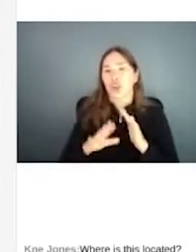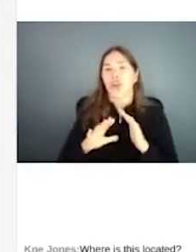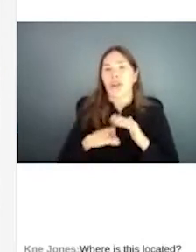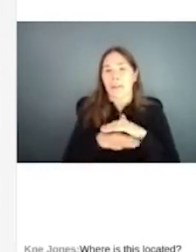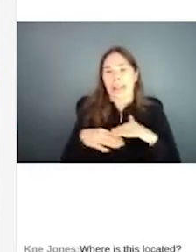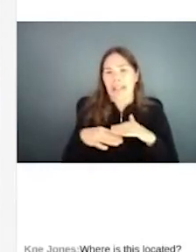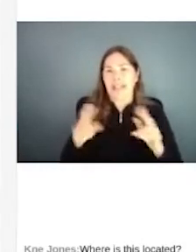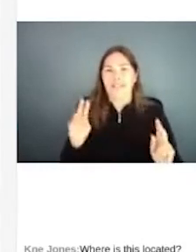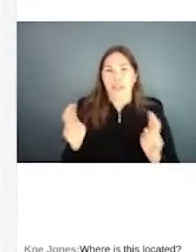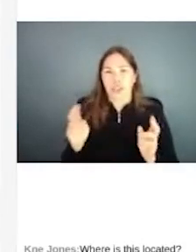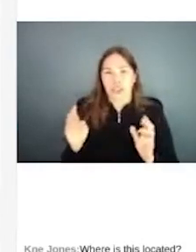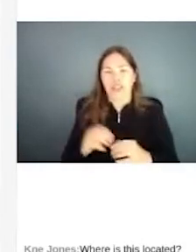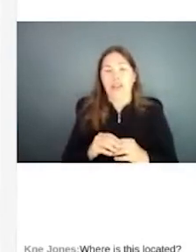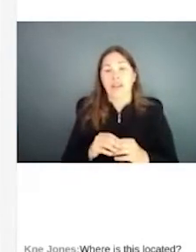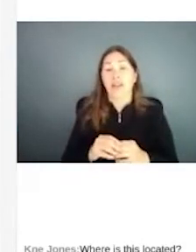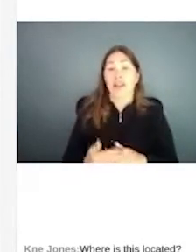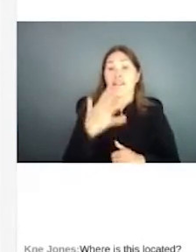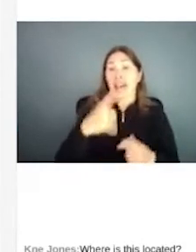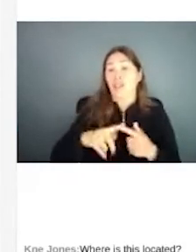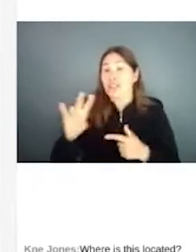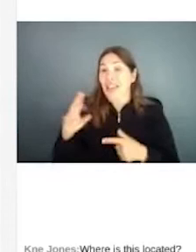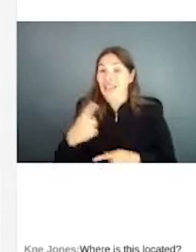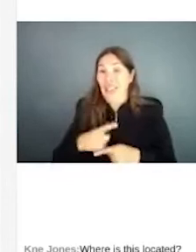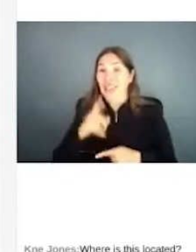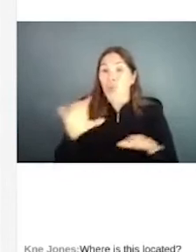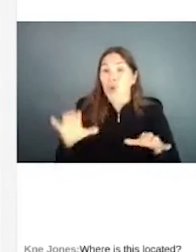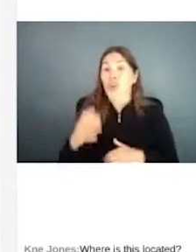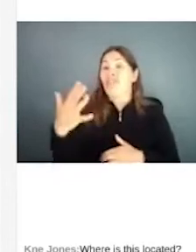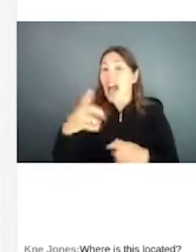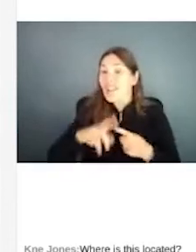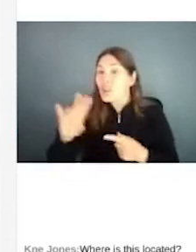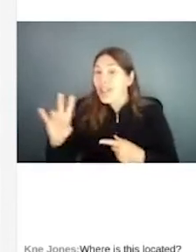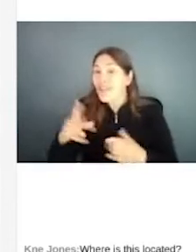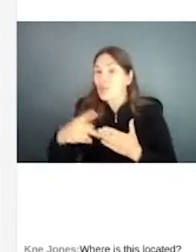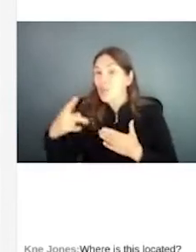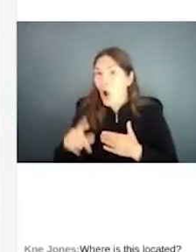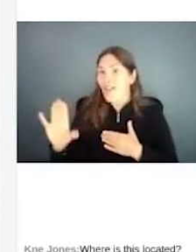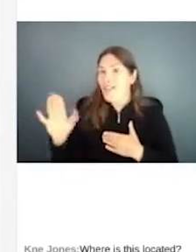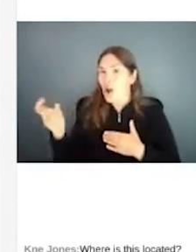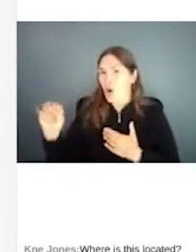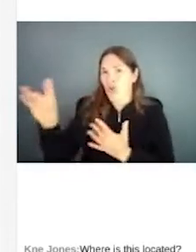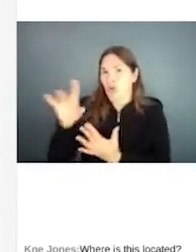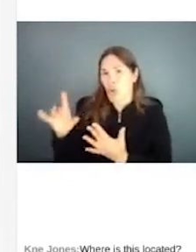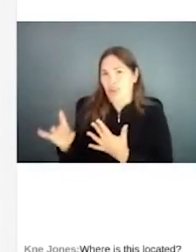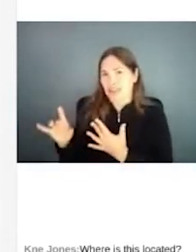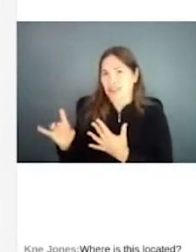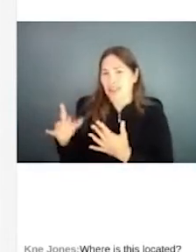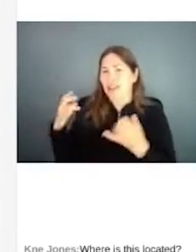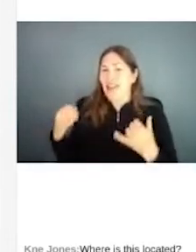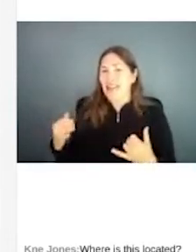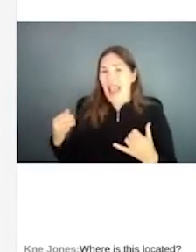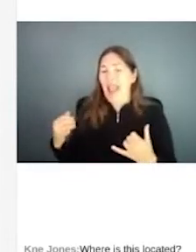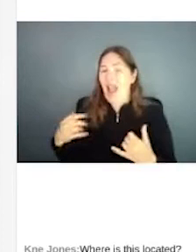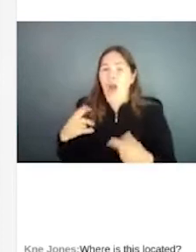versions. So in 5 to 7 days, they're doing 5 to 7 projects of their choice. Now they can't leave